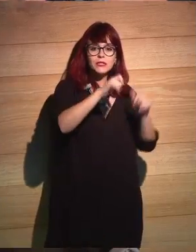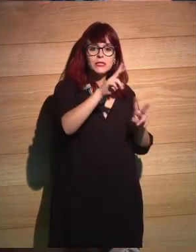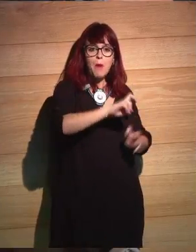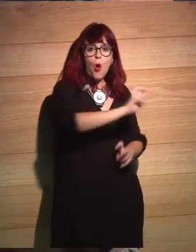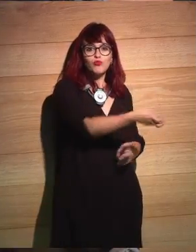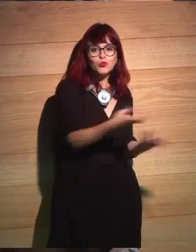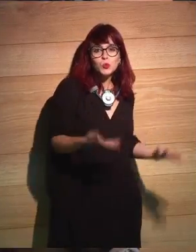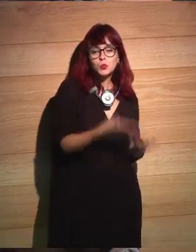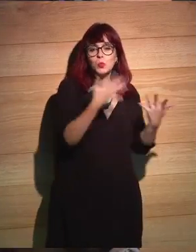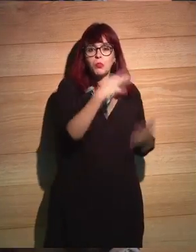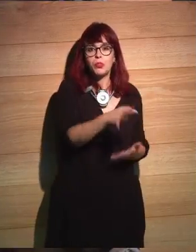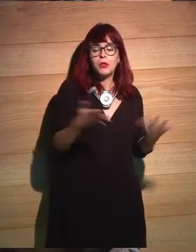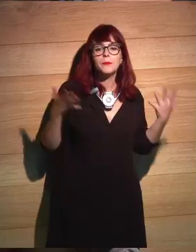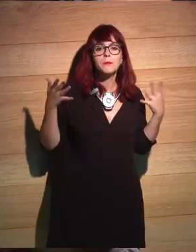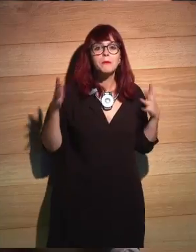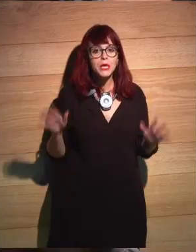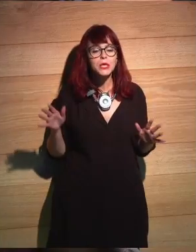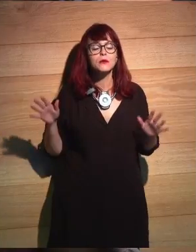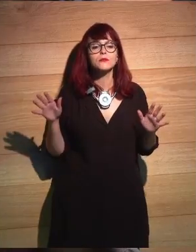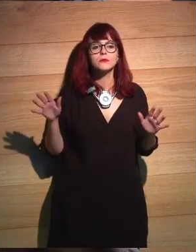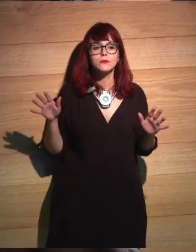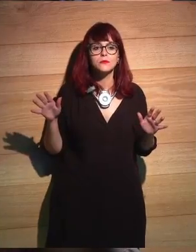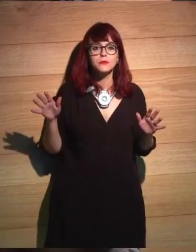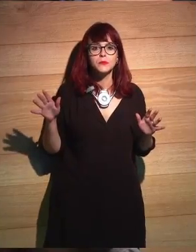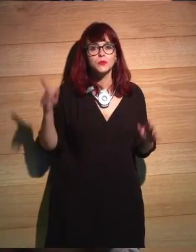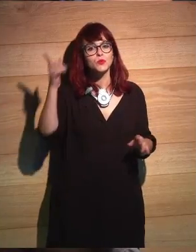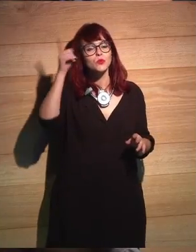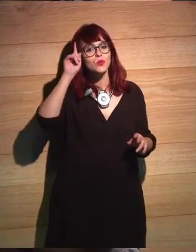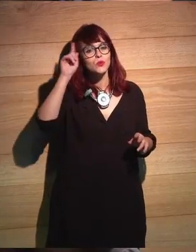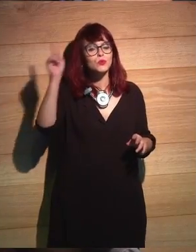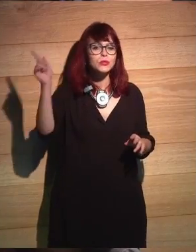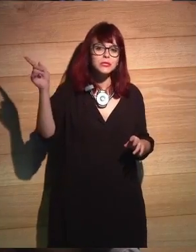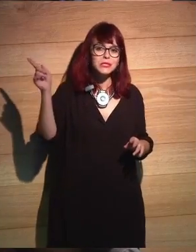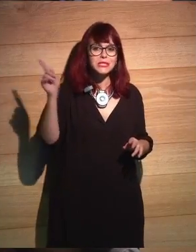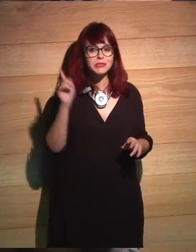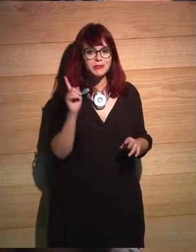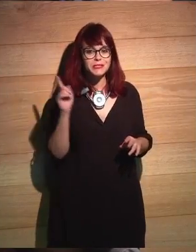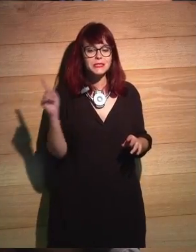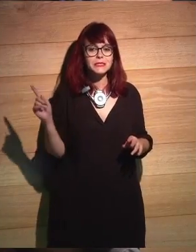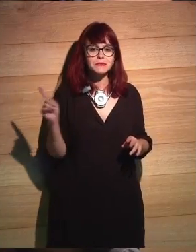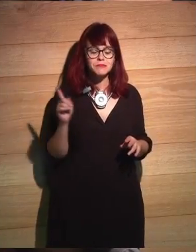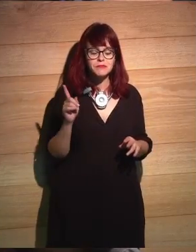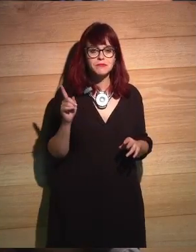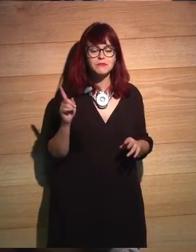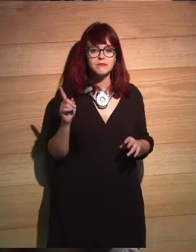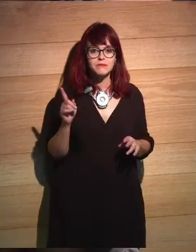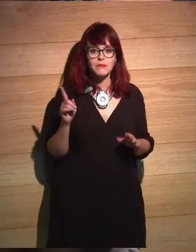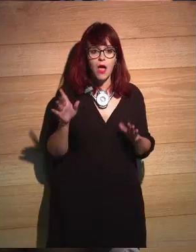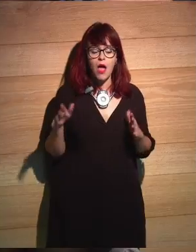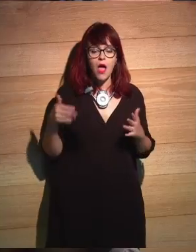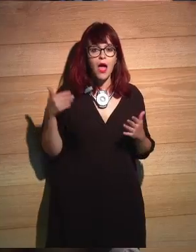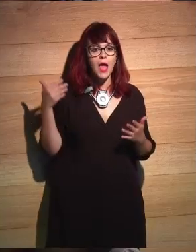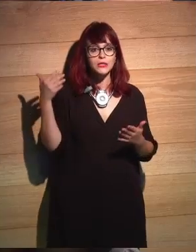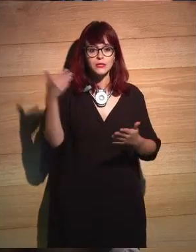it's, I don't know if, I I'm never interested in ideas when I'm